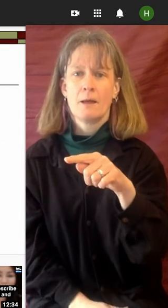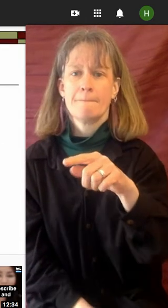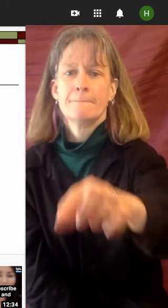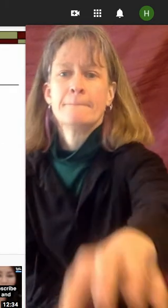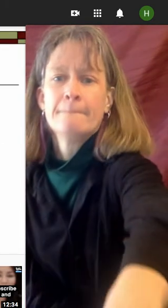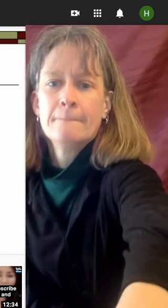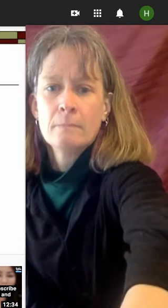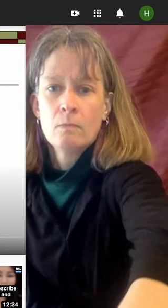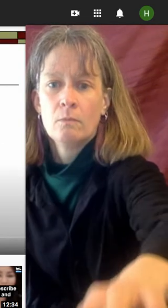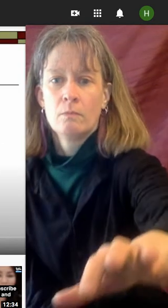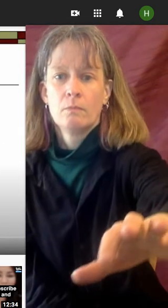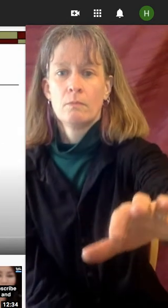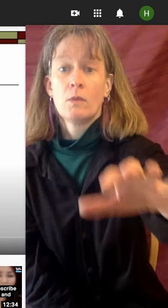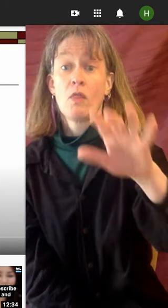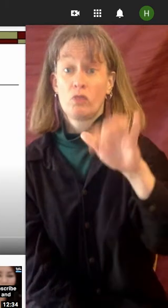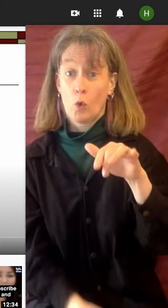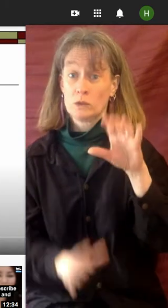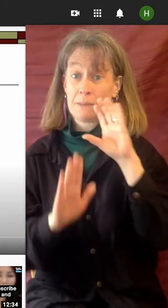evidence.